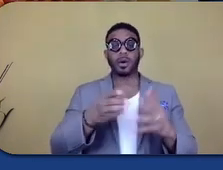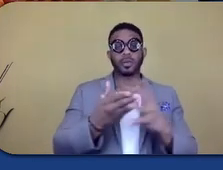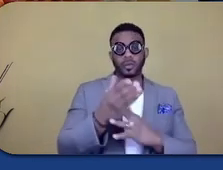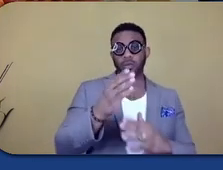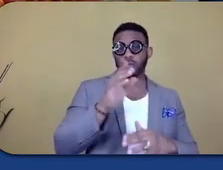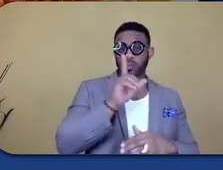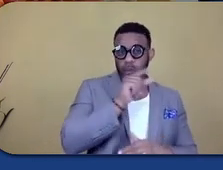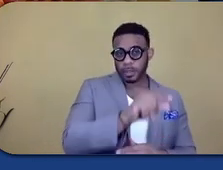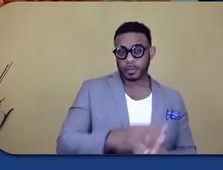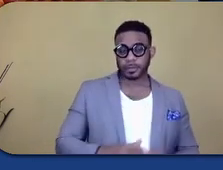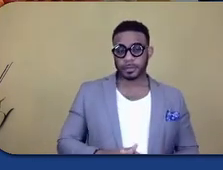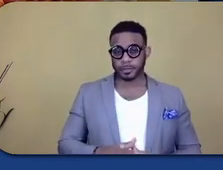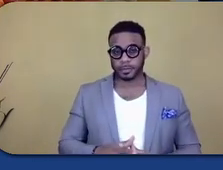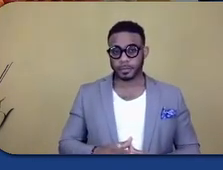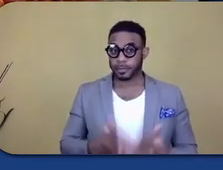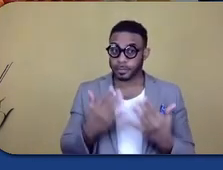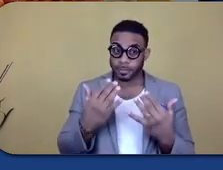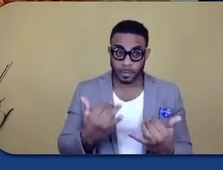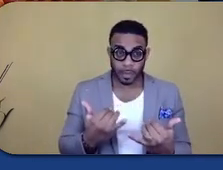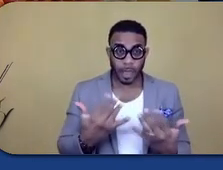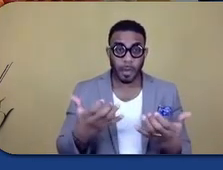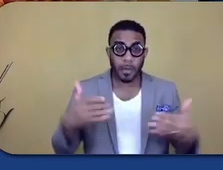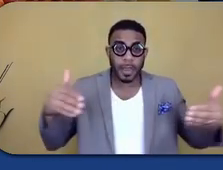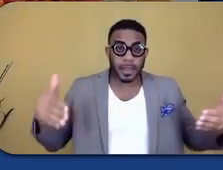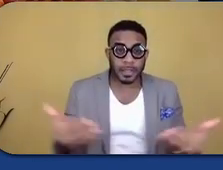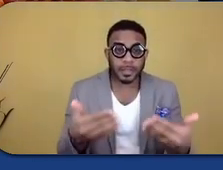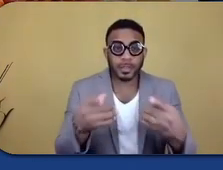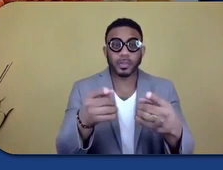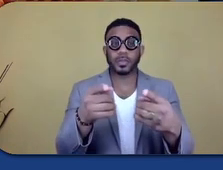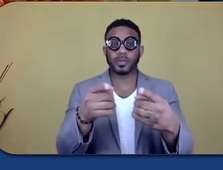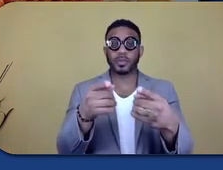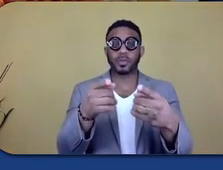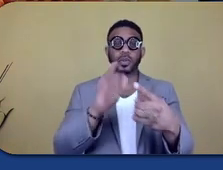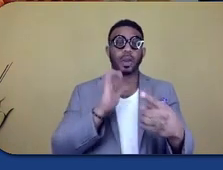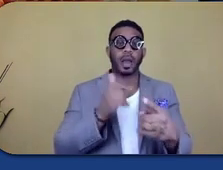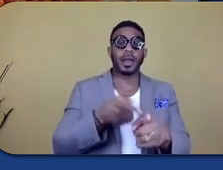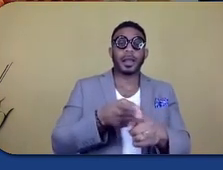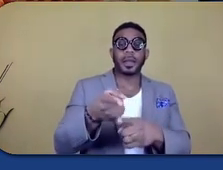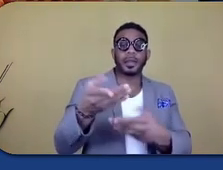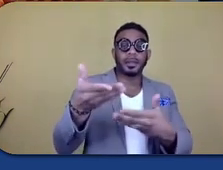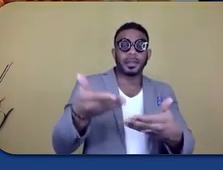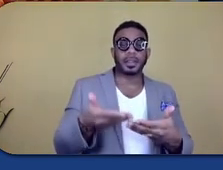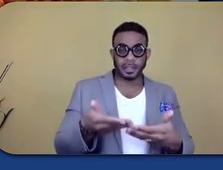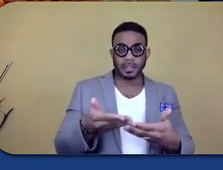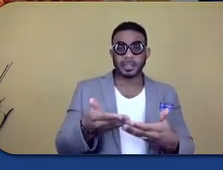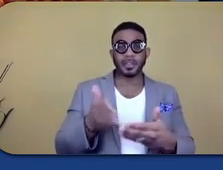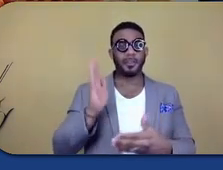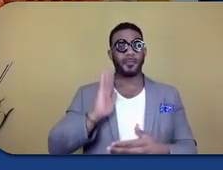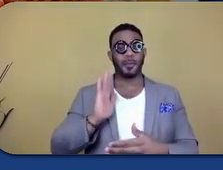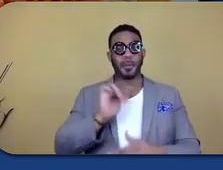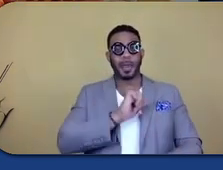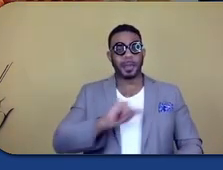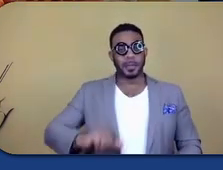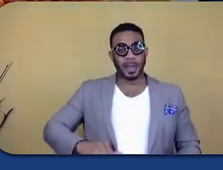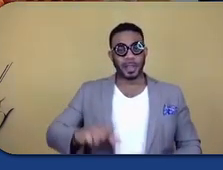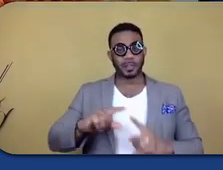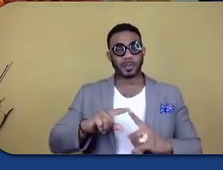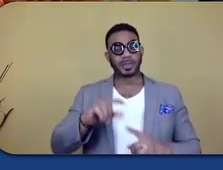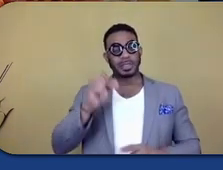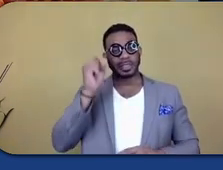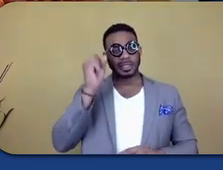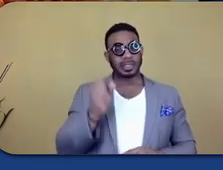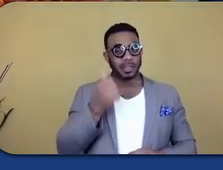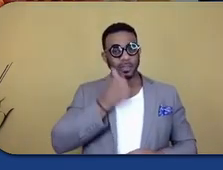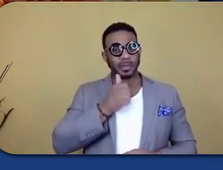Twitter. And now I would like to introduce you to our special guest, the former ambassador to South